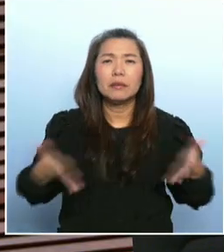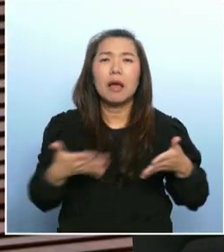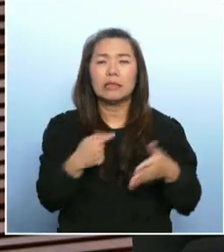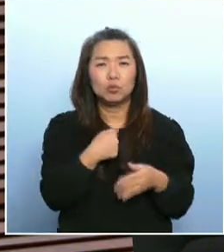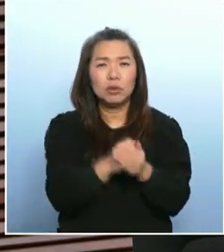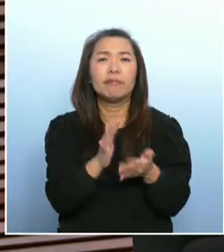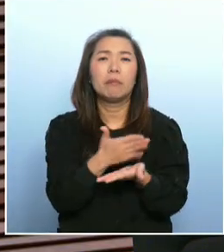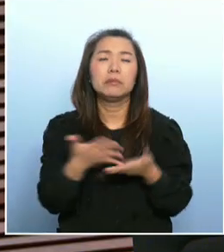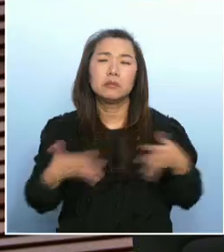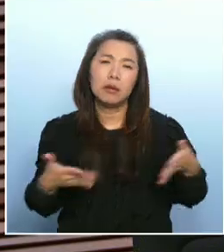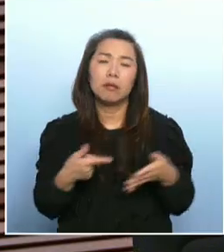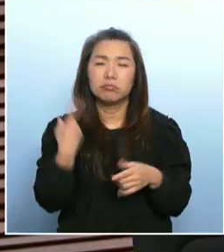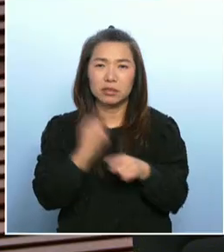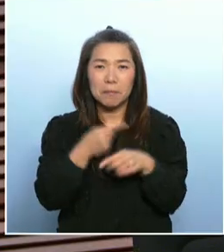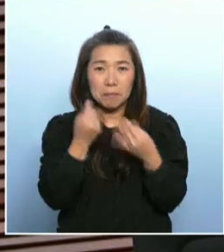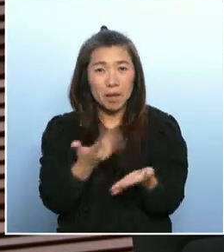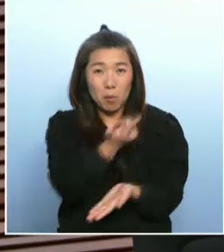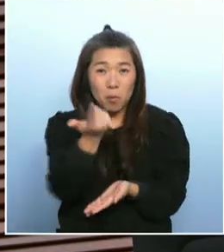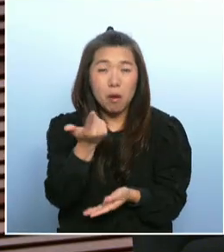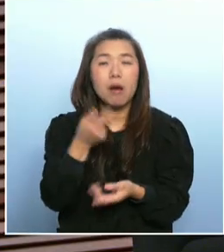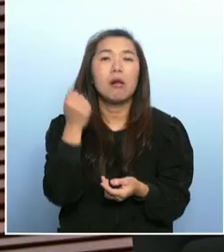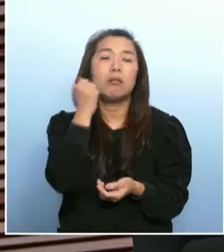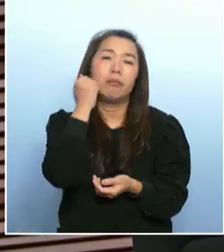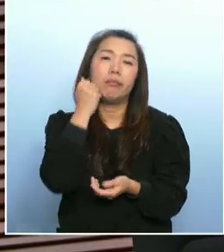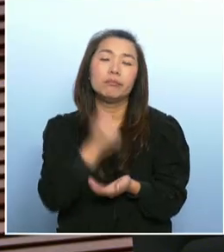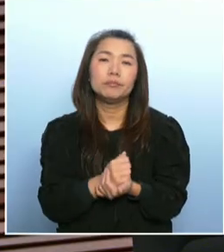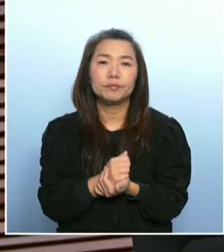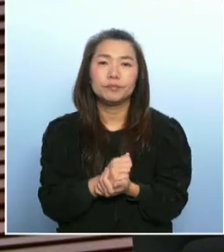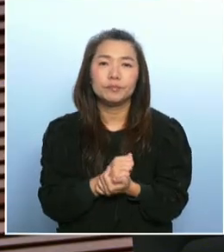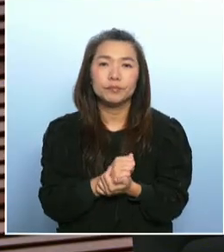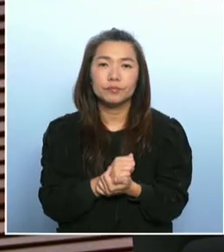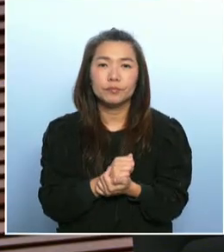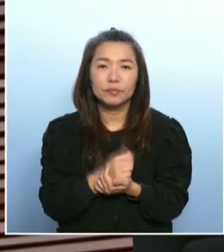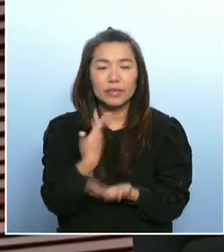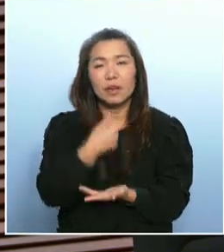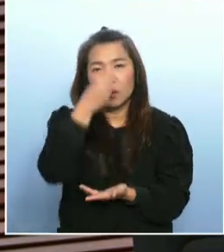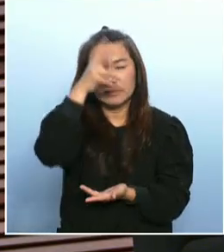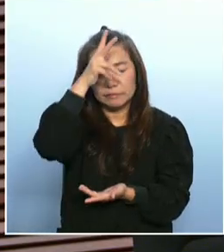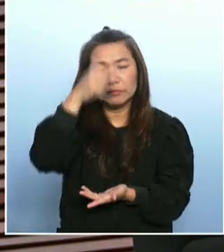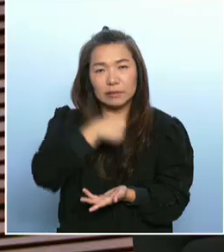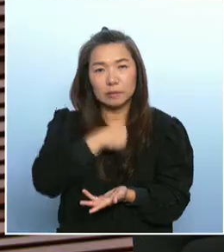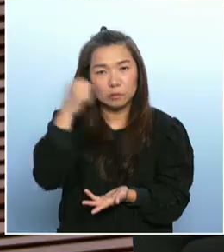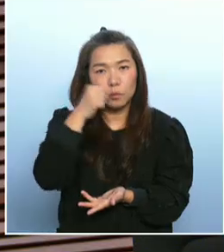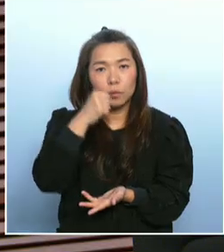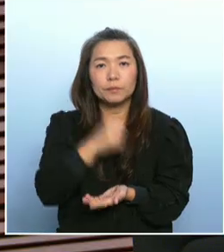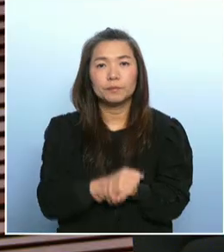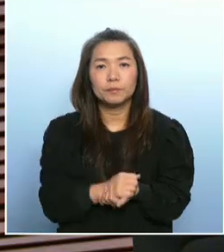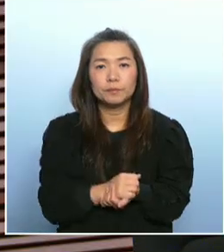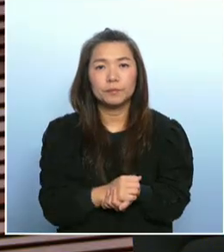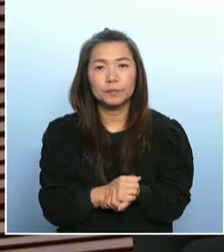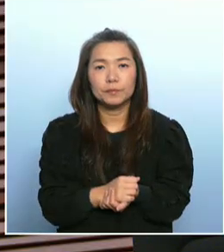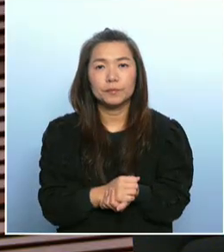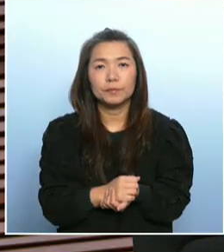Because different persons with disabilities have different needs, it's difficult for us to greatly increase the supply of service